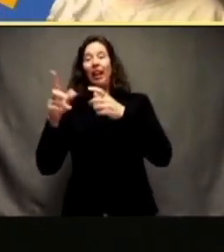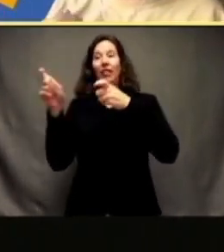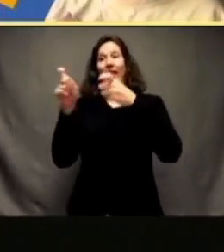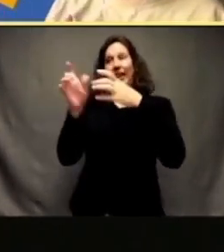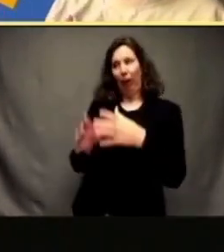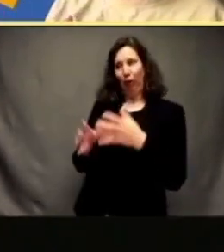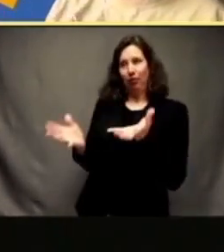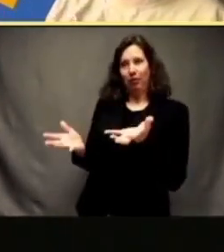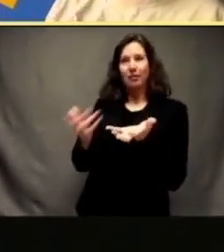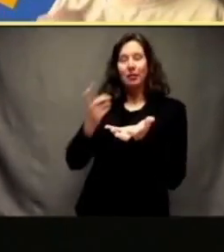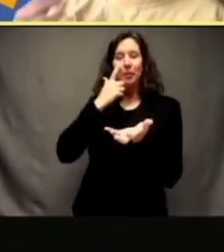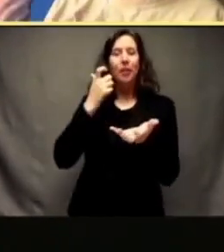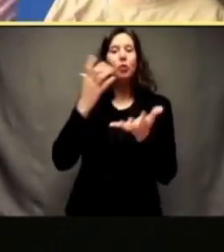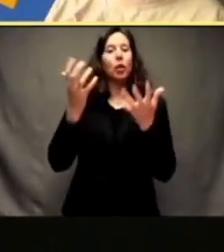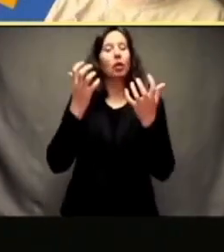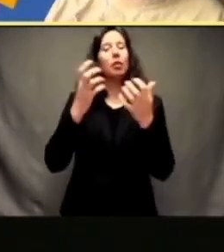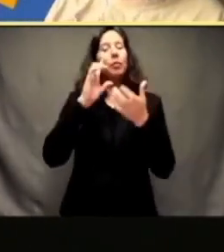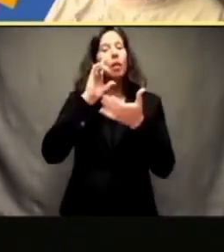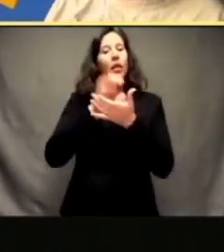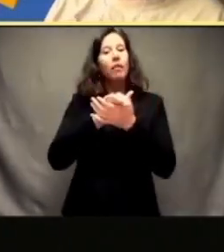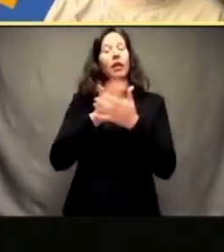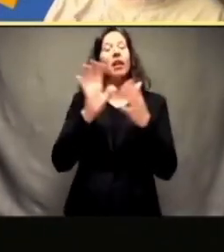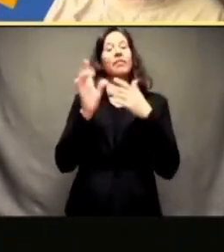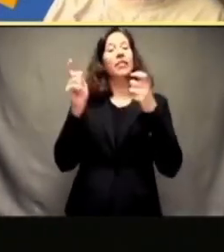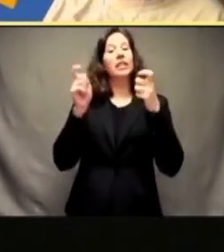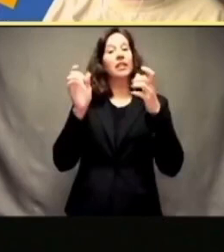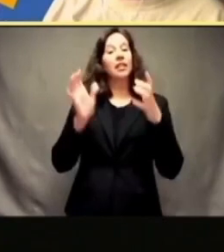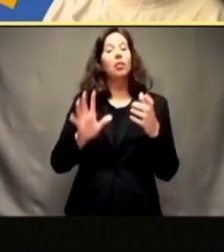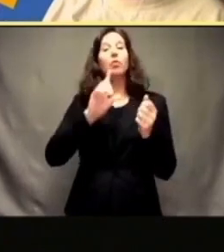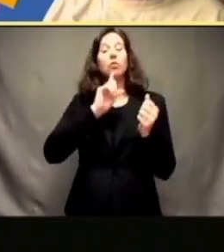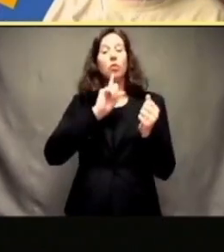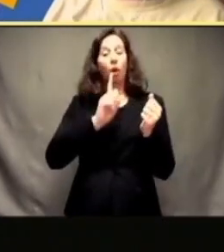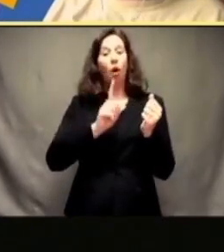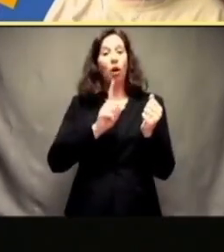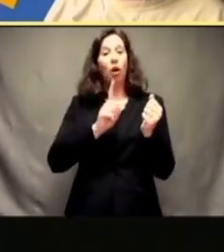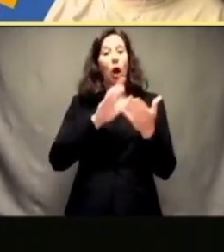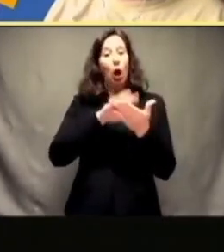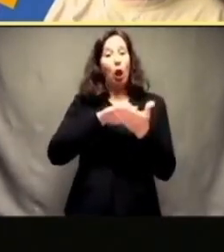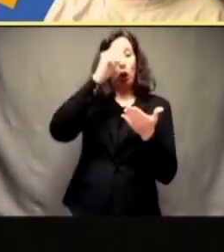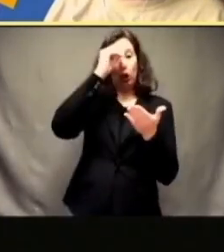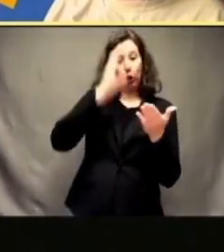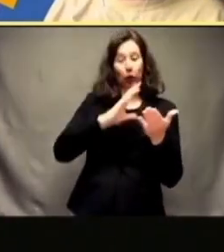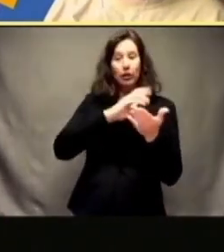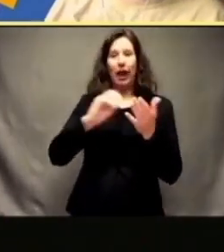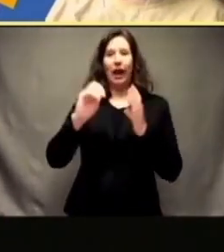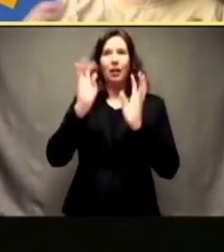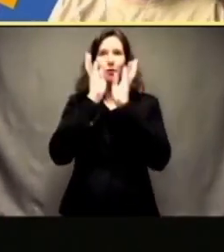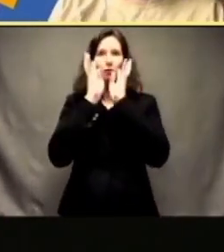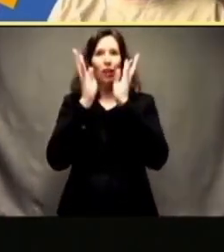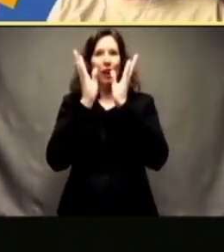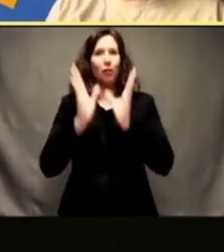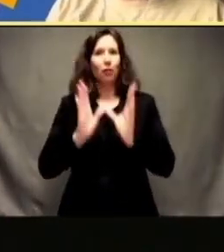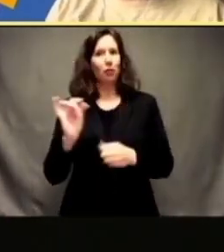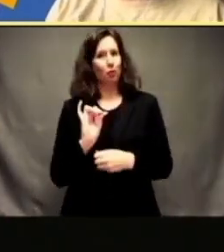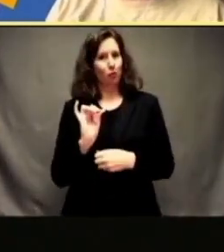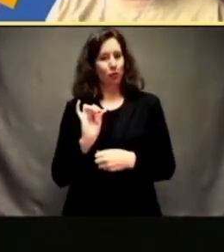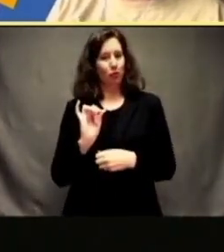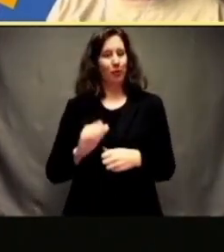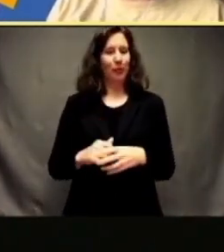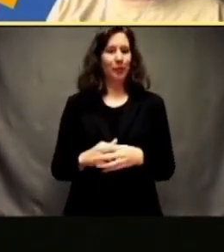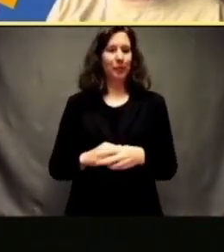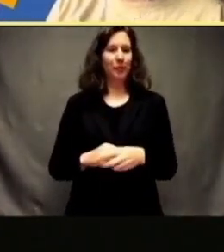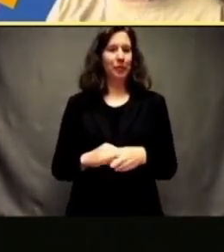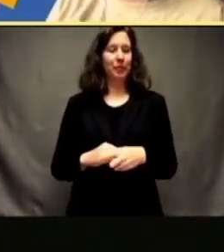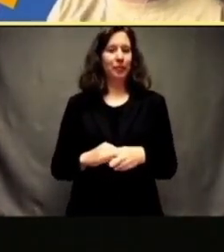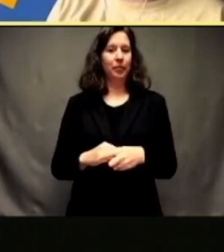that's because we really believe that facilitators are learners and creators too. And